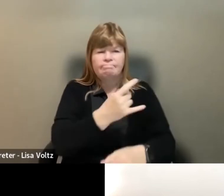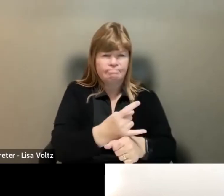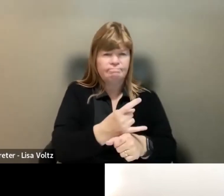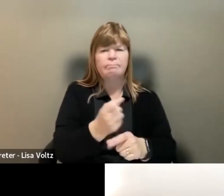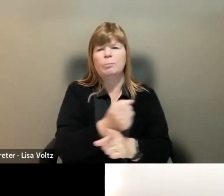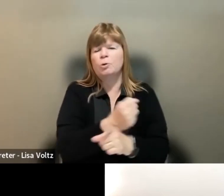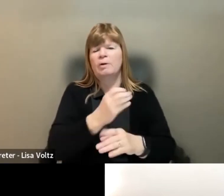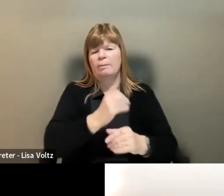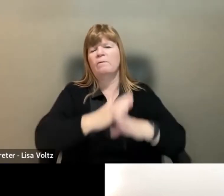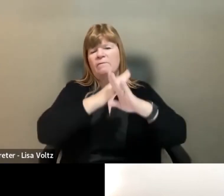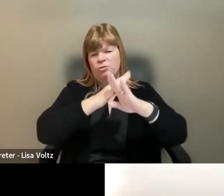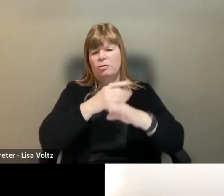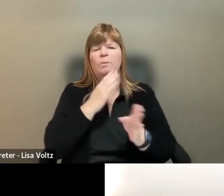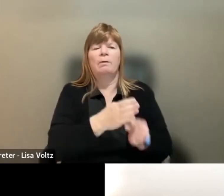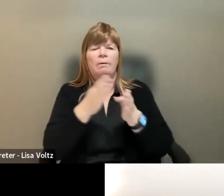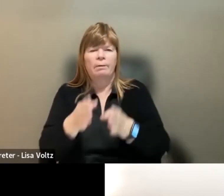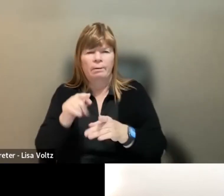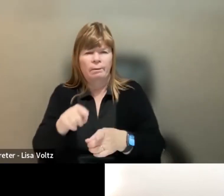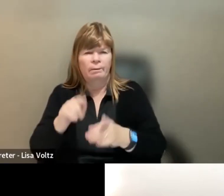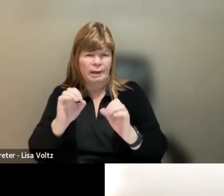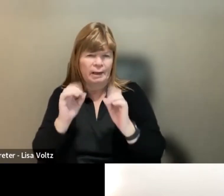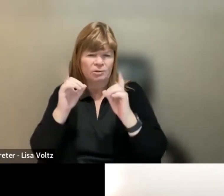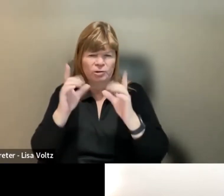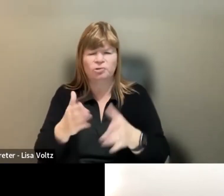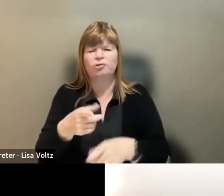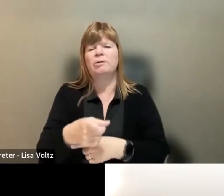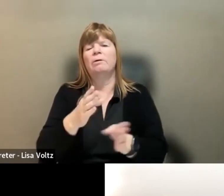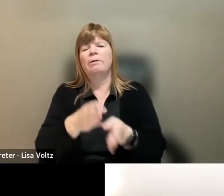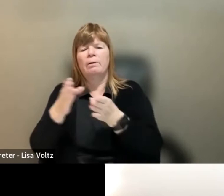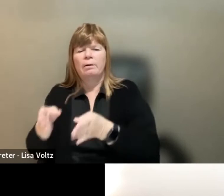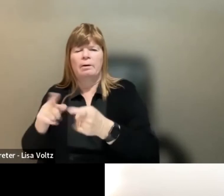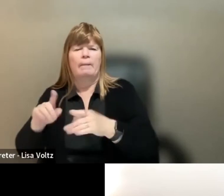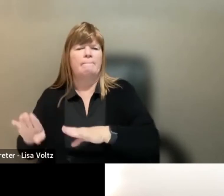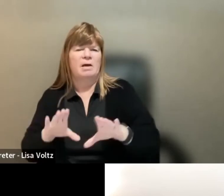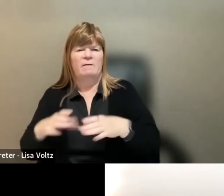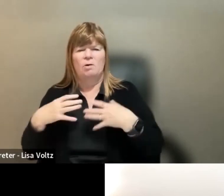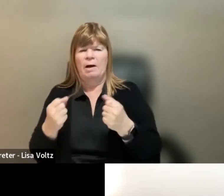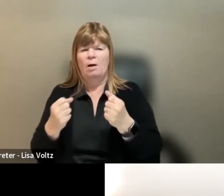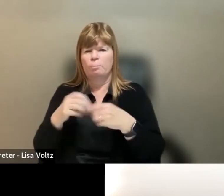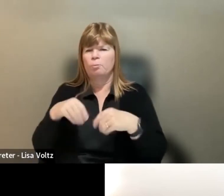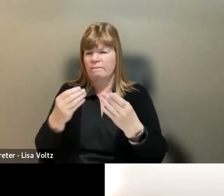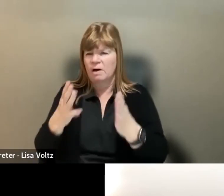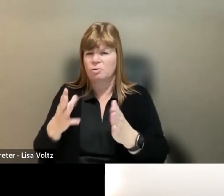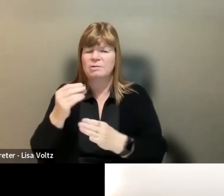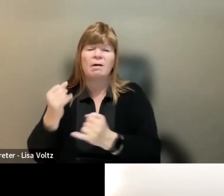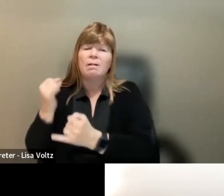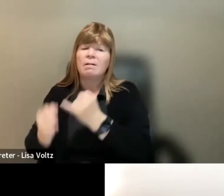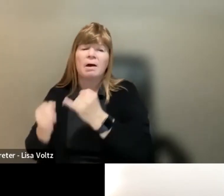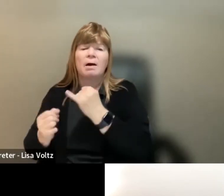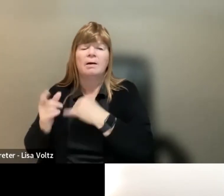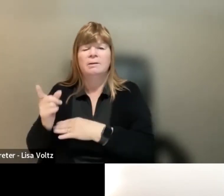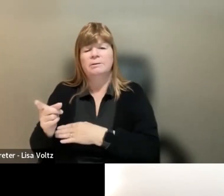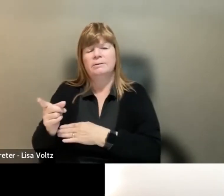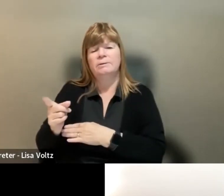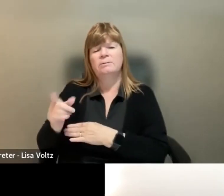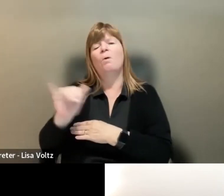and prevention, we targeted education, we targeted behavioral health care providers. And then finally, we also had a